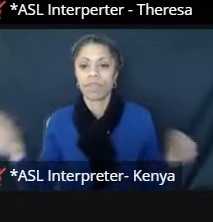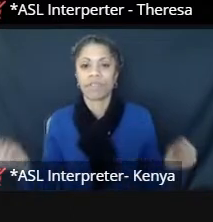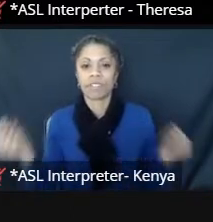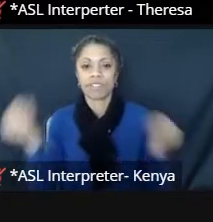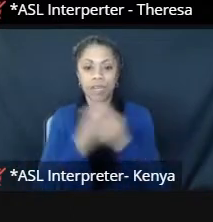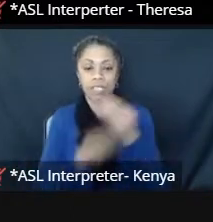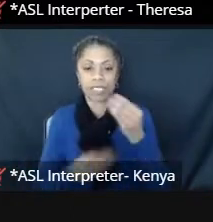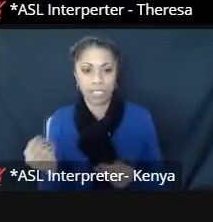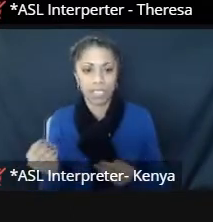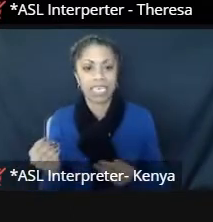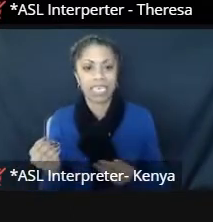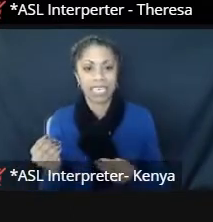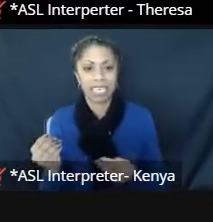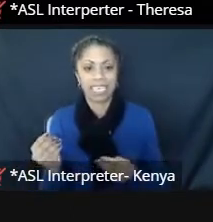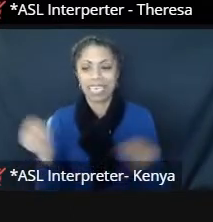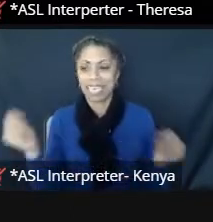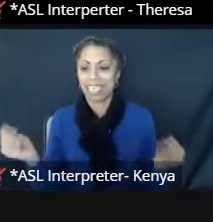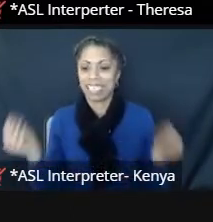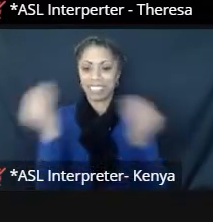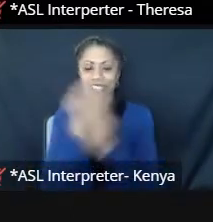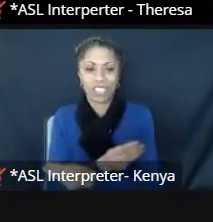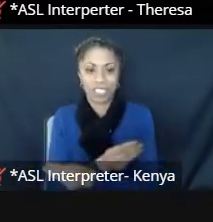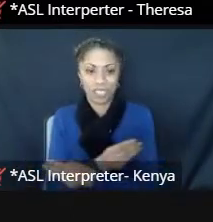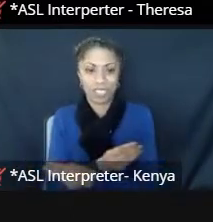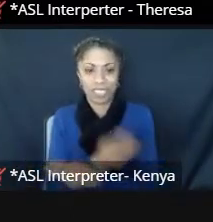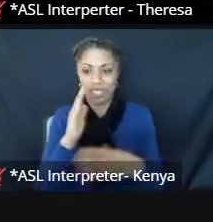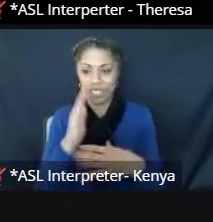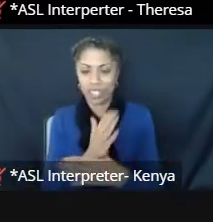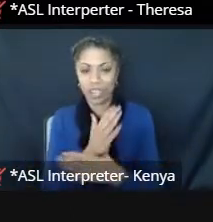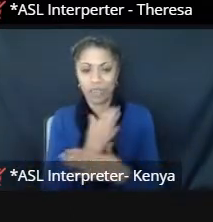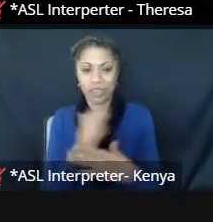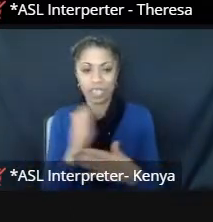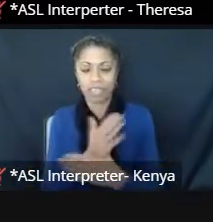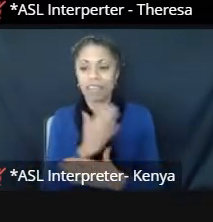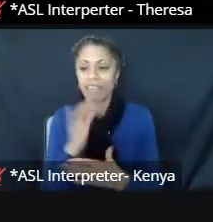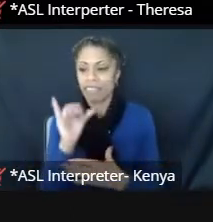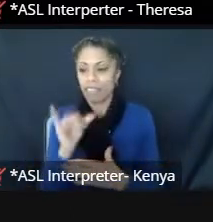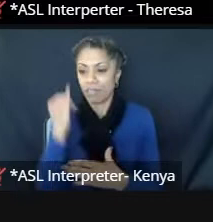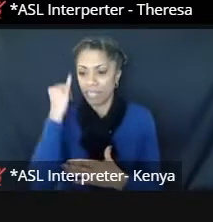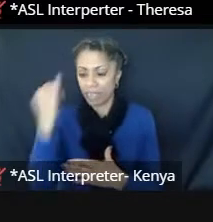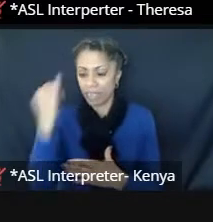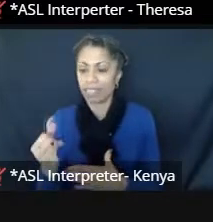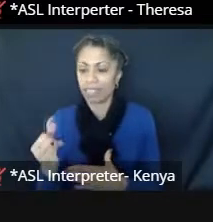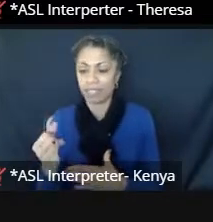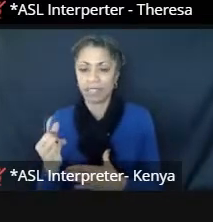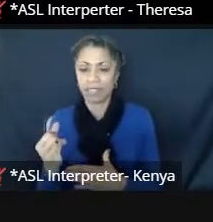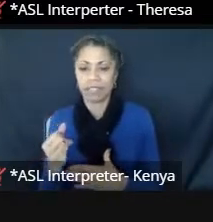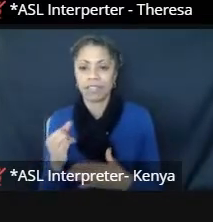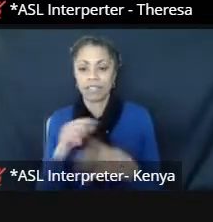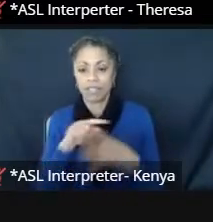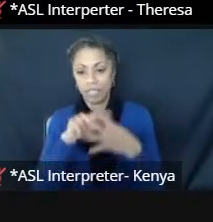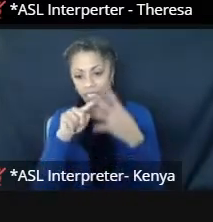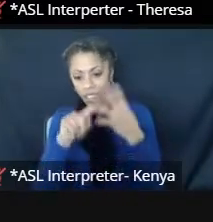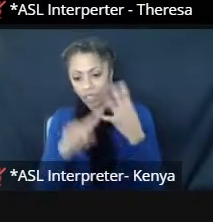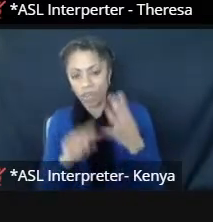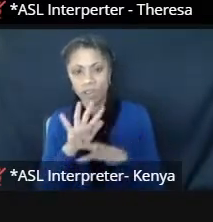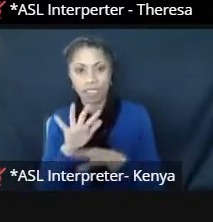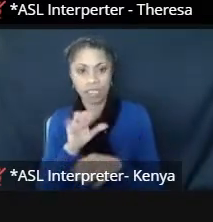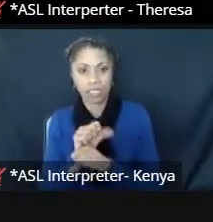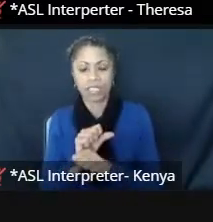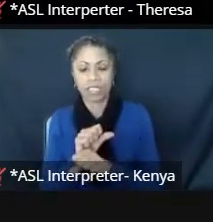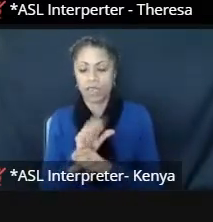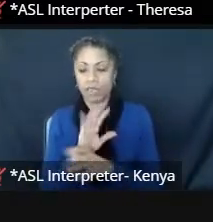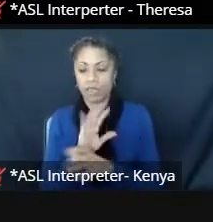responsive, giving feedback. All of these are elements of reciprocity. So these are the 4 habits of inclusive